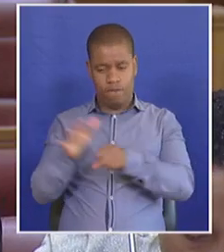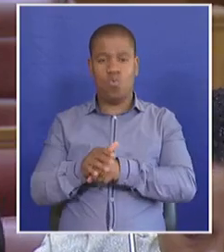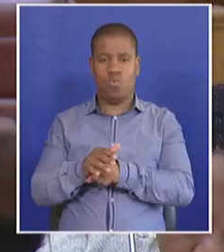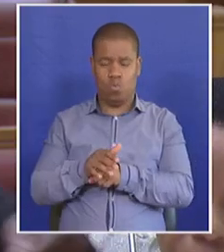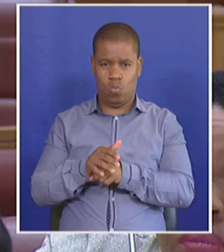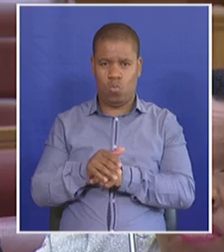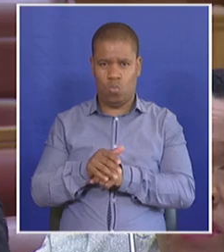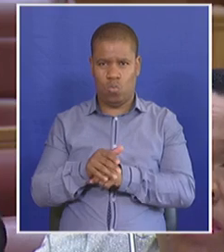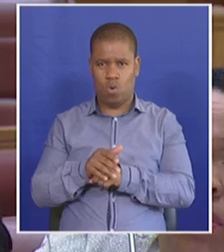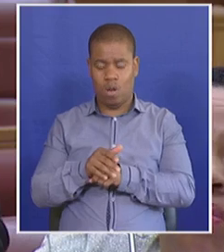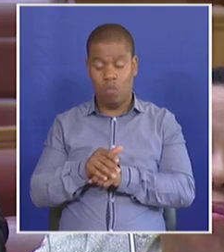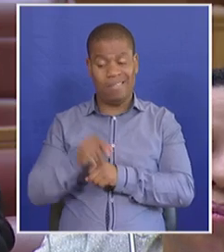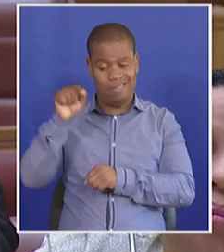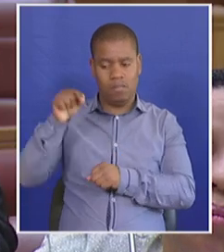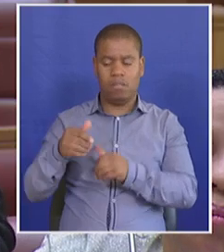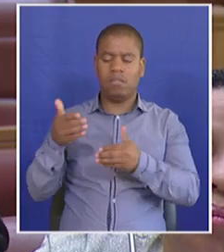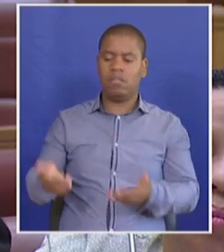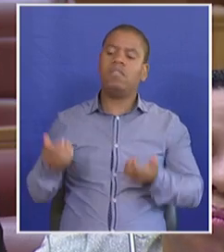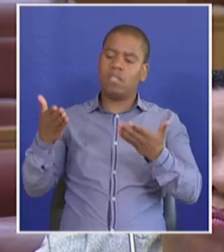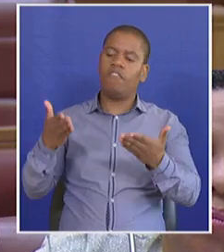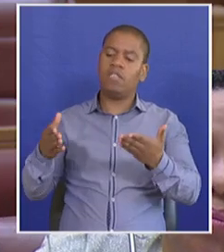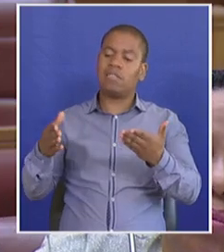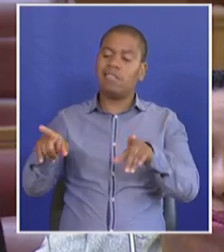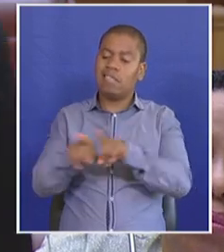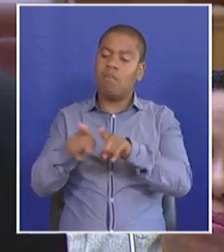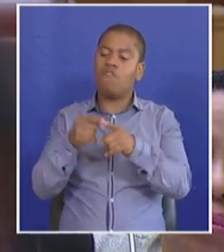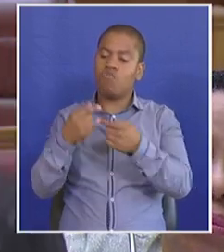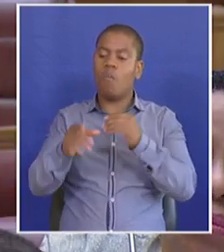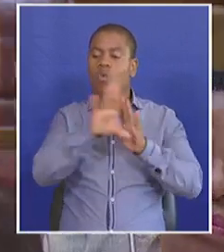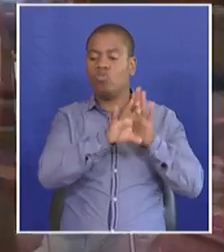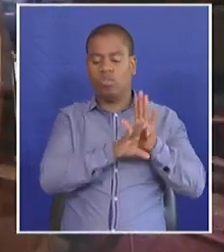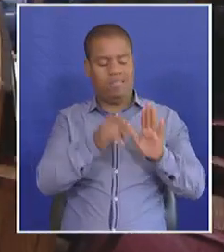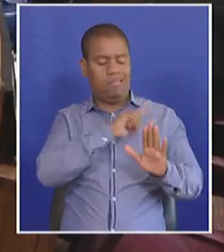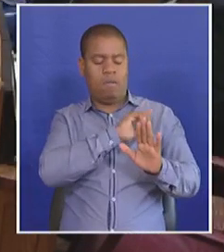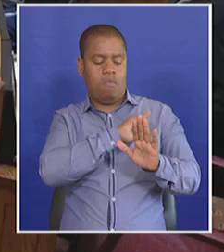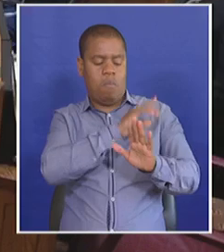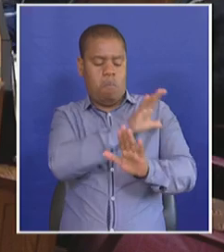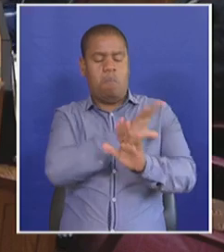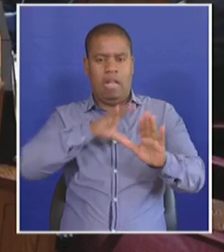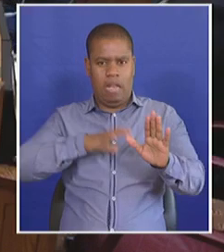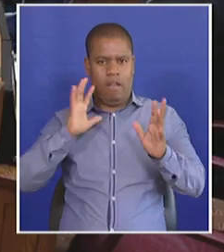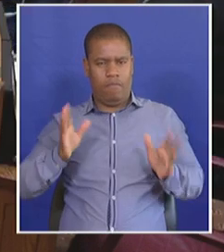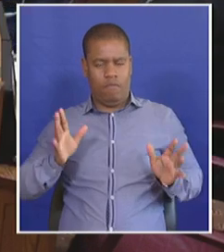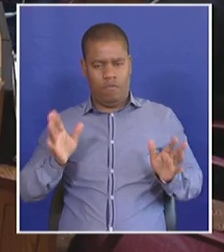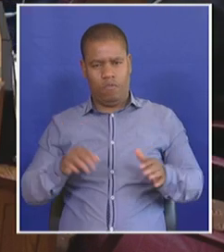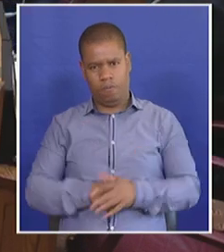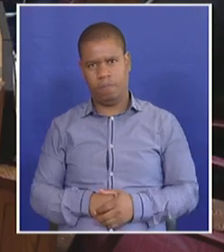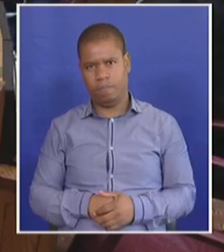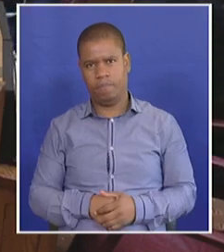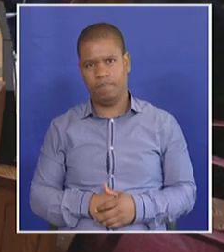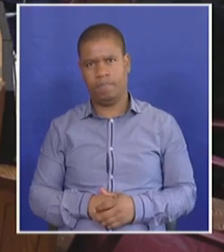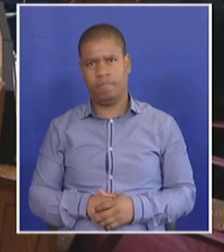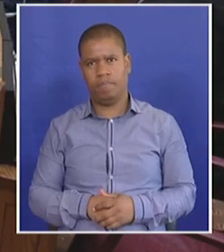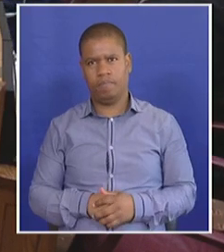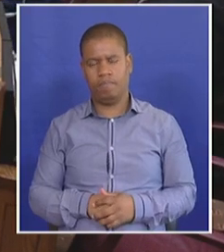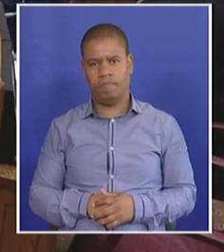able to render the service as constitutionally mandated. The Honorable Faber.